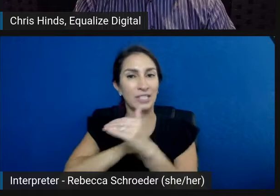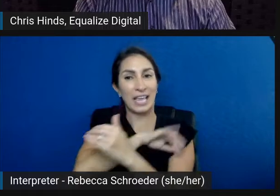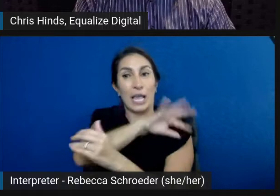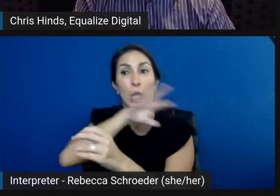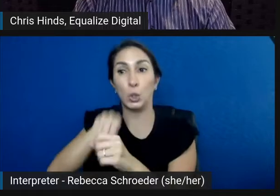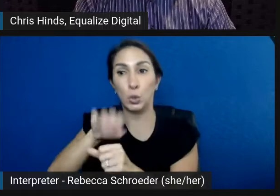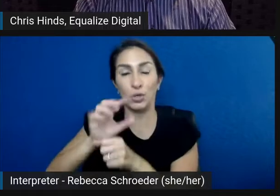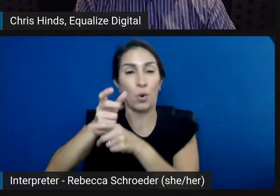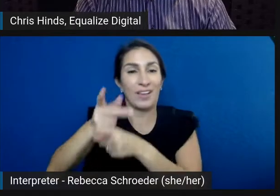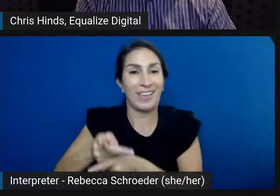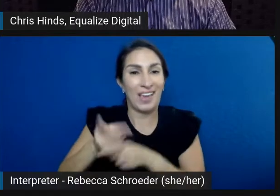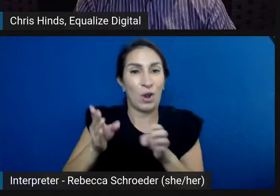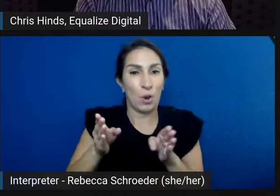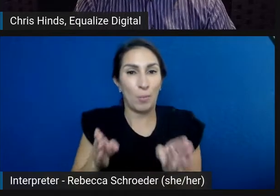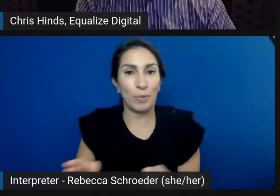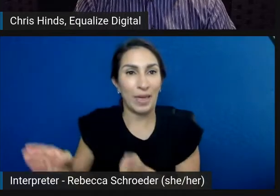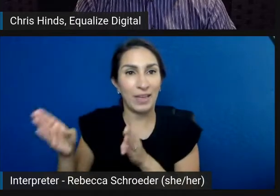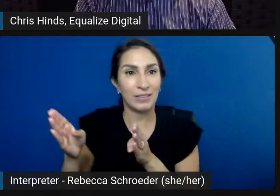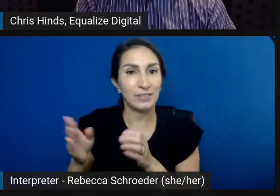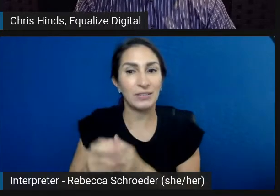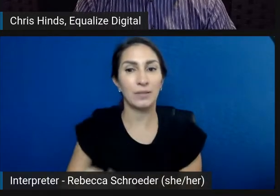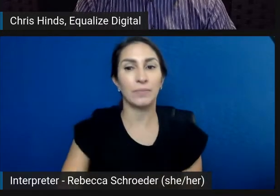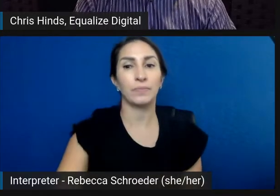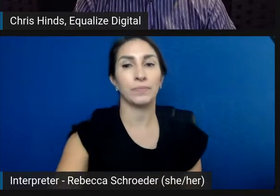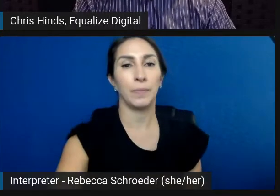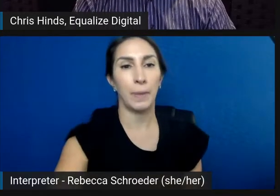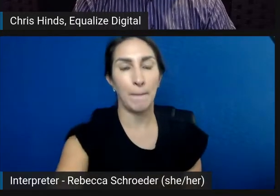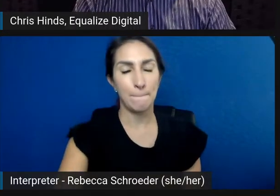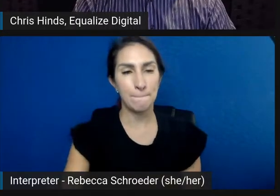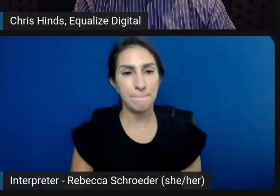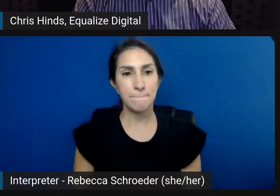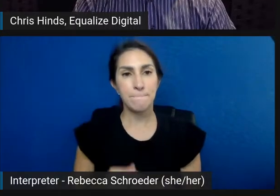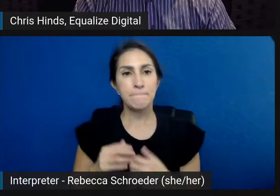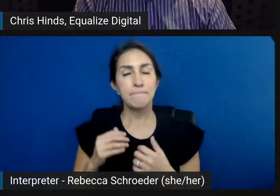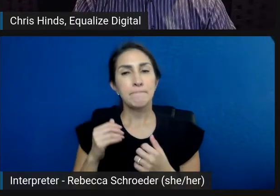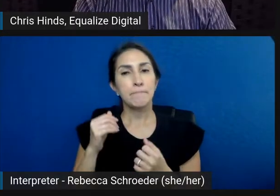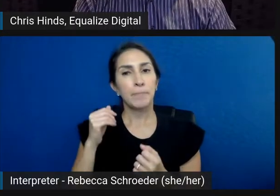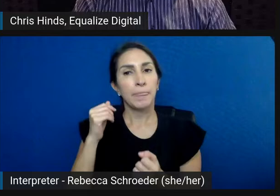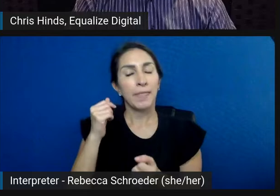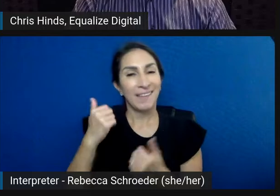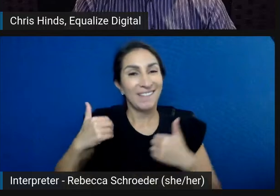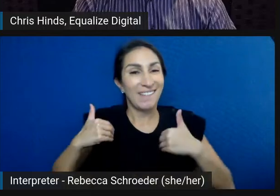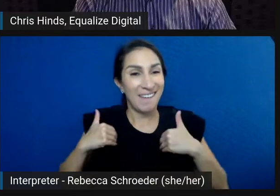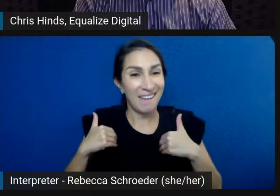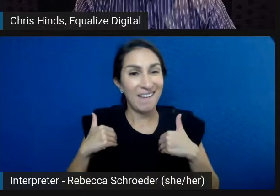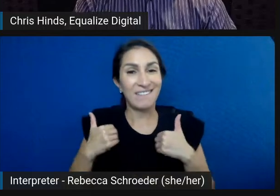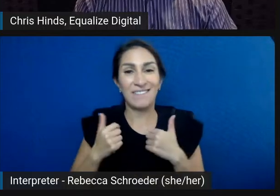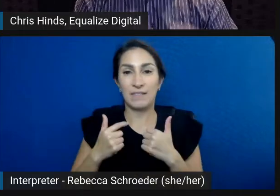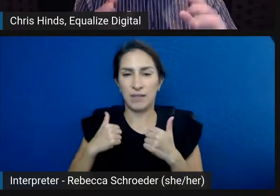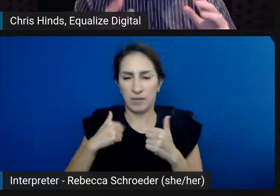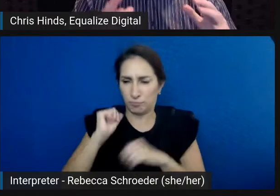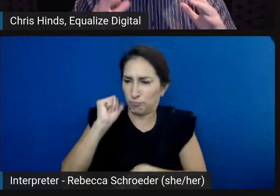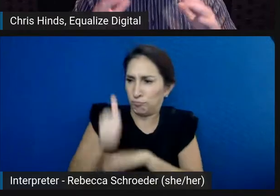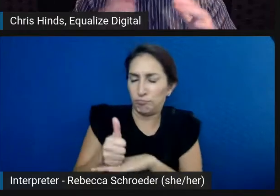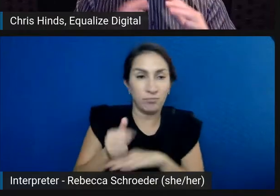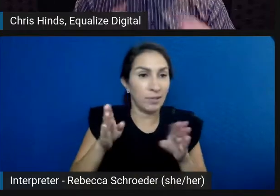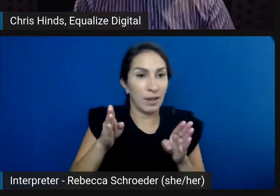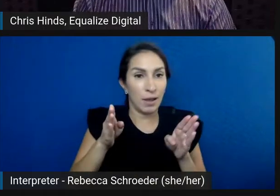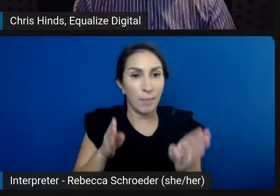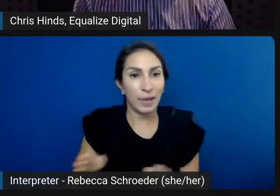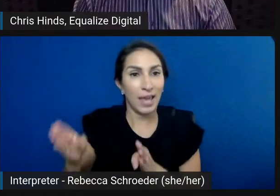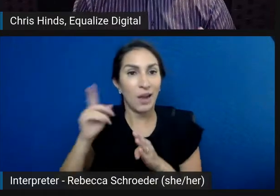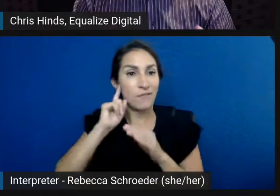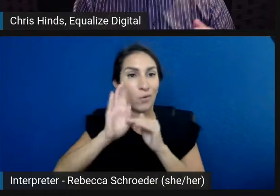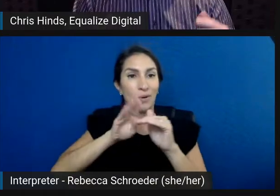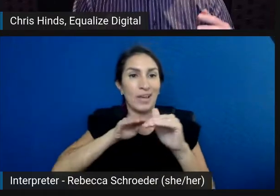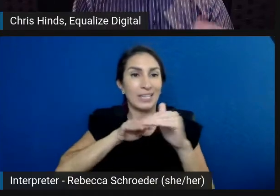solution that's either native WordPress or external, whatever you like, right? And have a plan in place, at least for